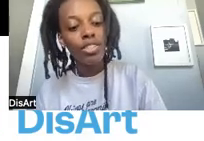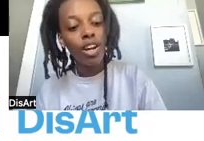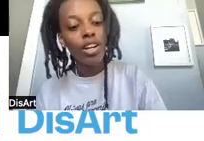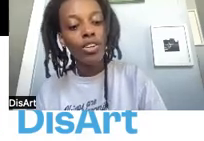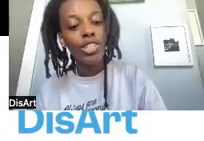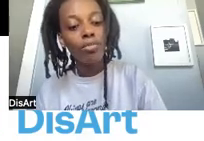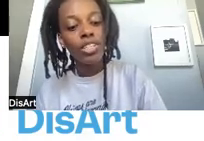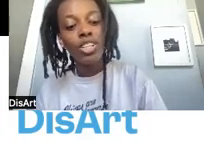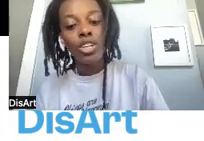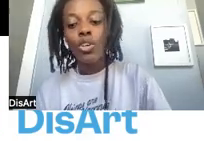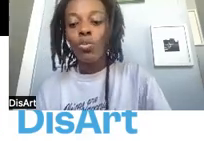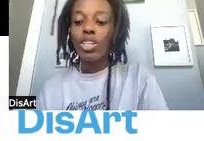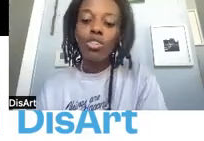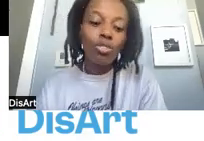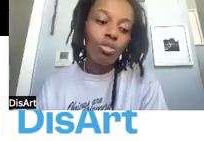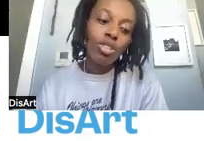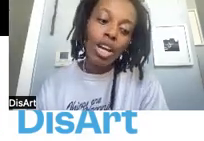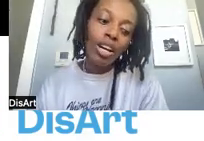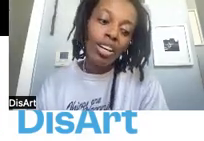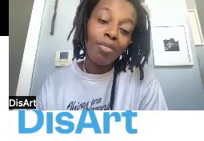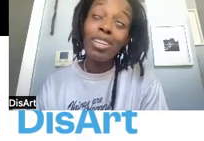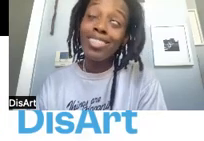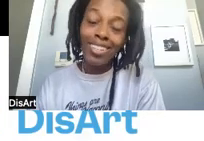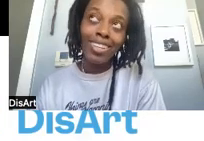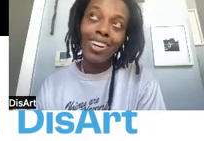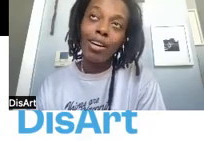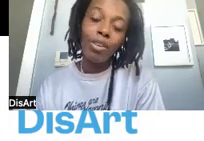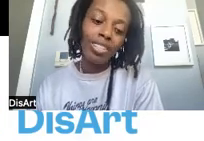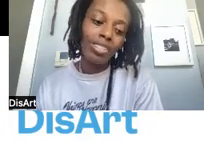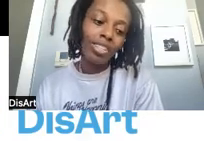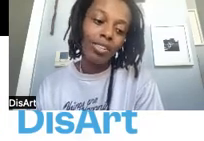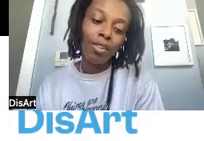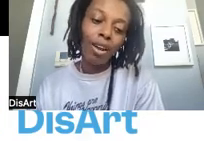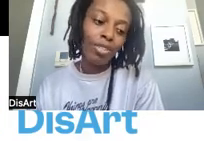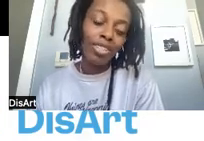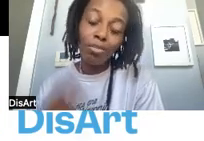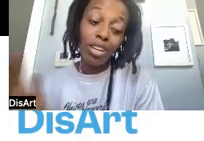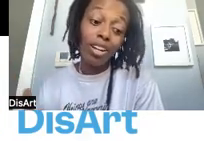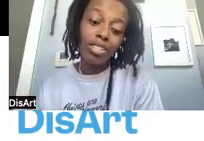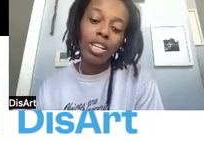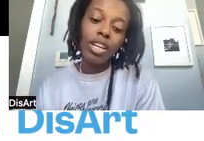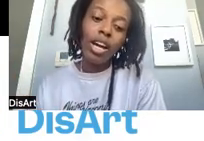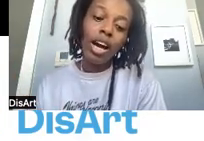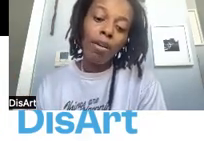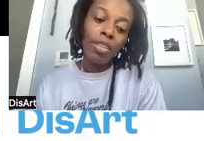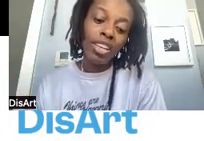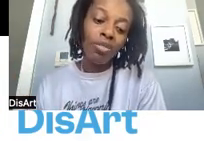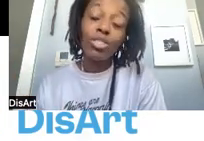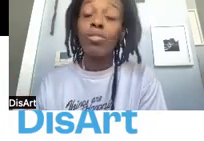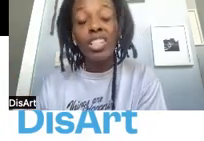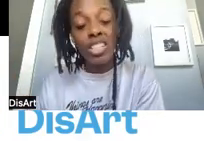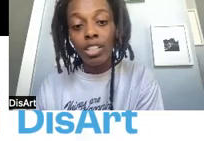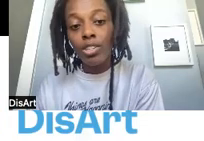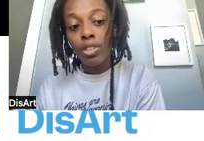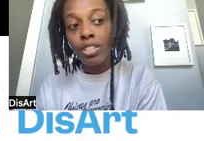co-founder of Disart, Chris Smith, was a huge and amazing presence in Grand Rapids and beyond, and